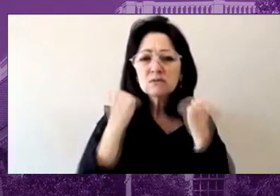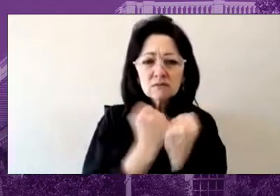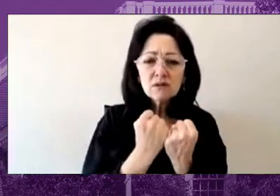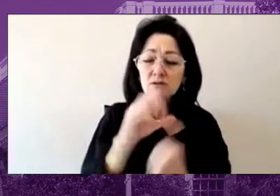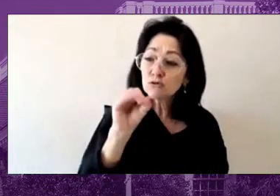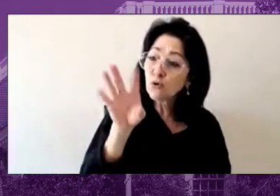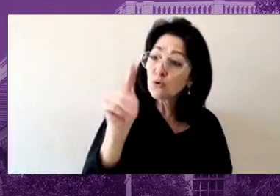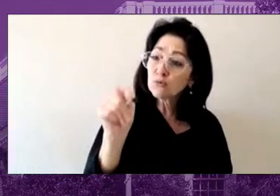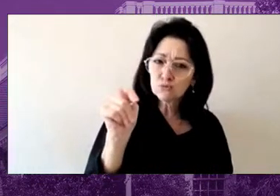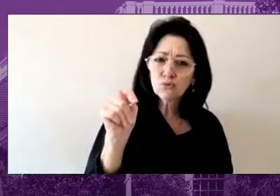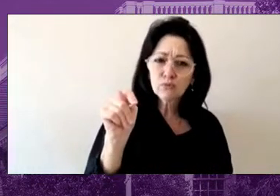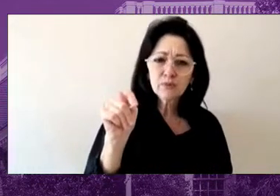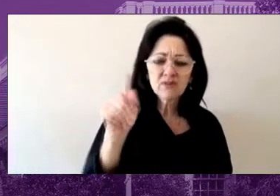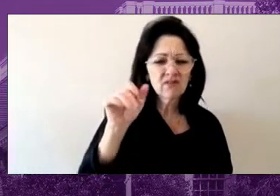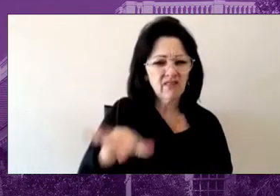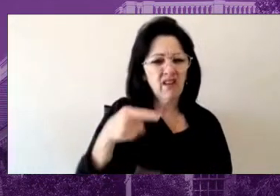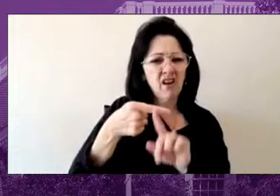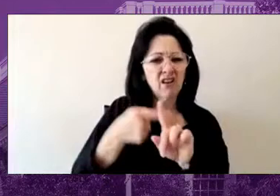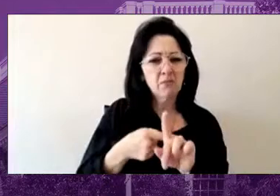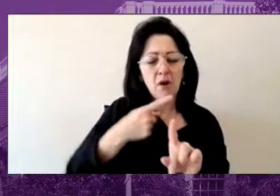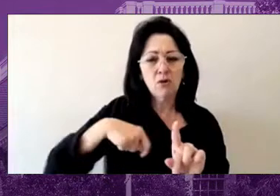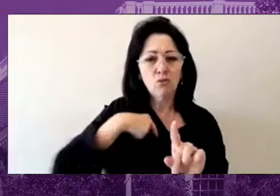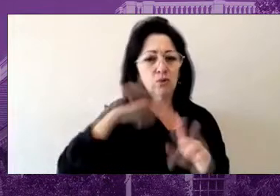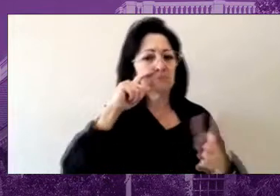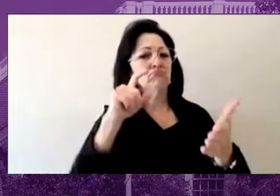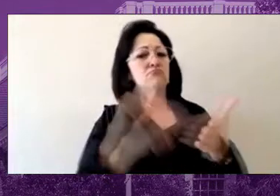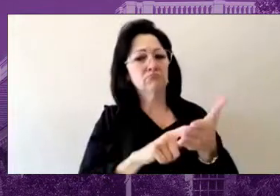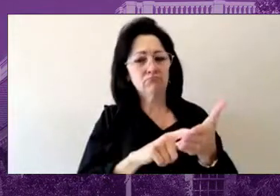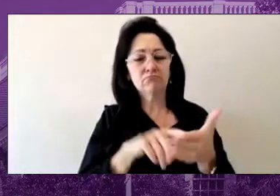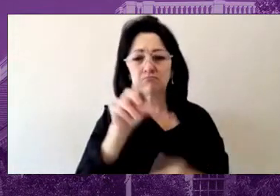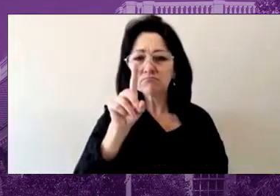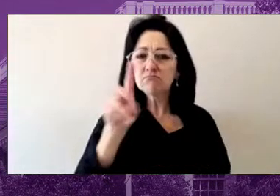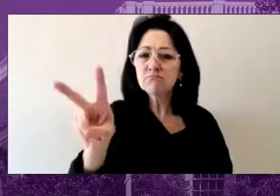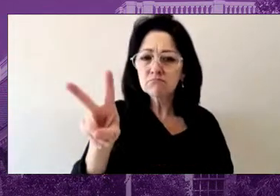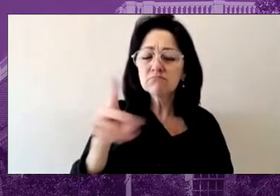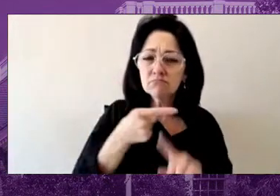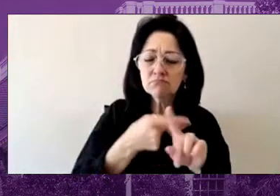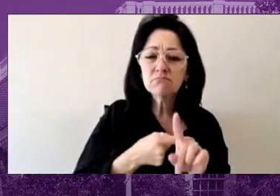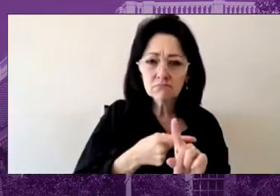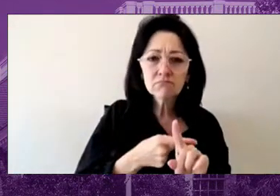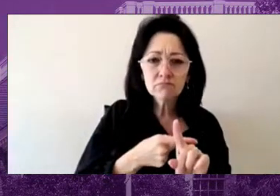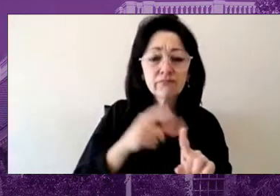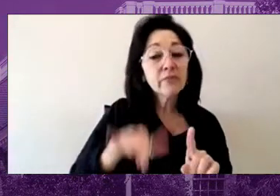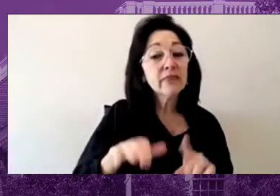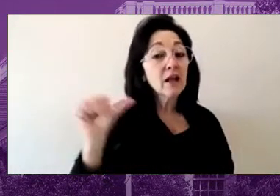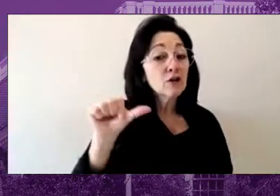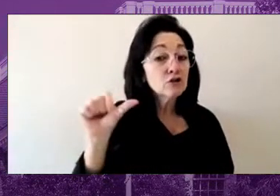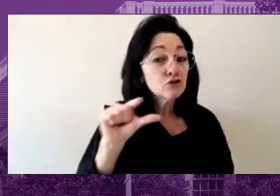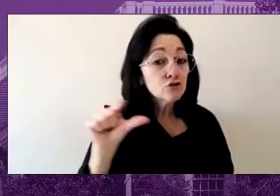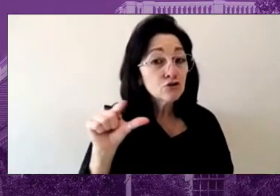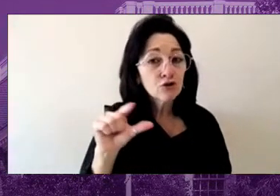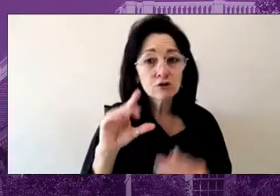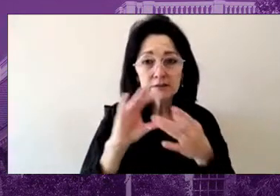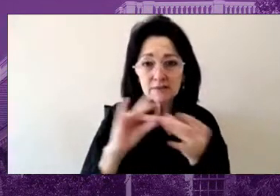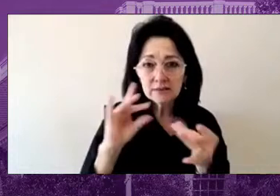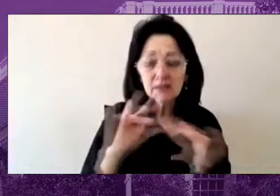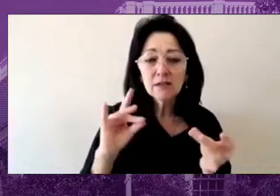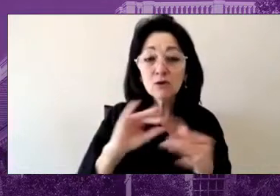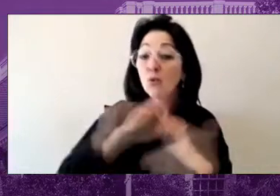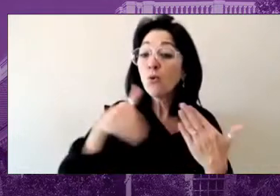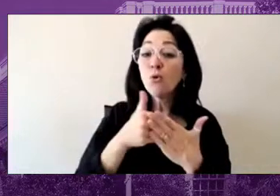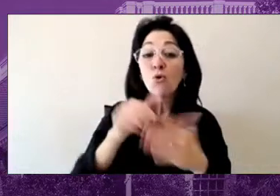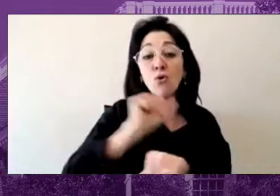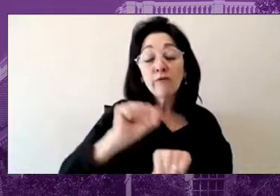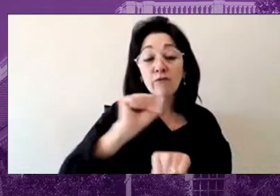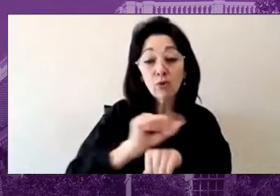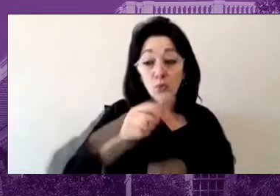Awareness Month, it is critical to the ongoing recognition, as the governor said and the attorney general said, of the work that we all do and the